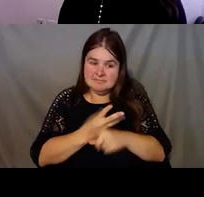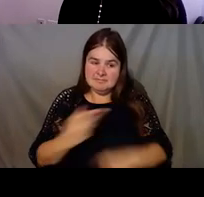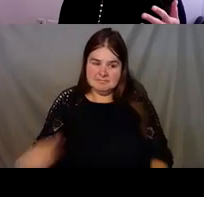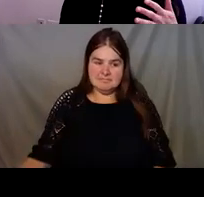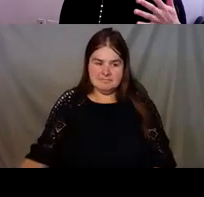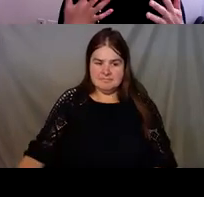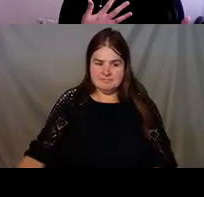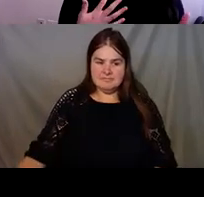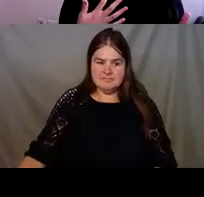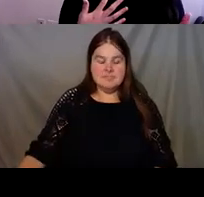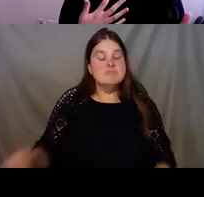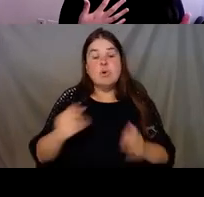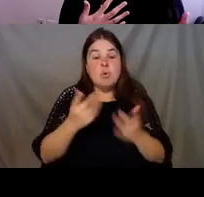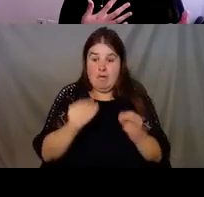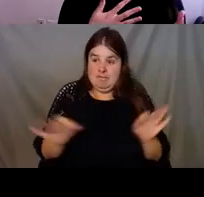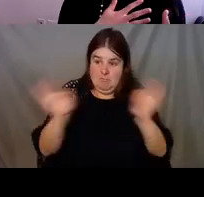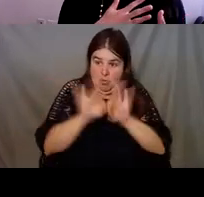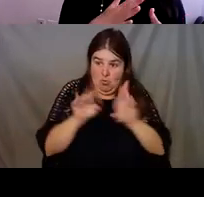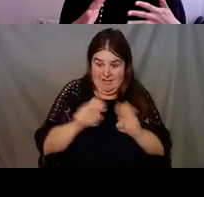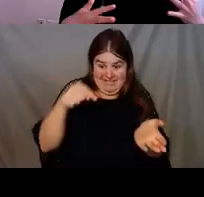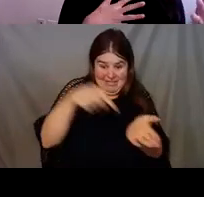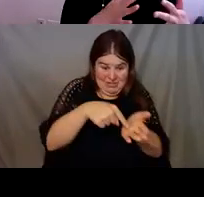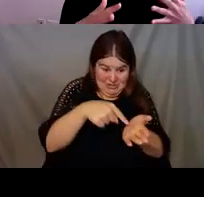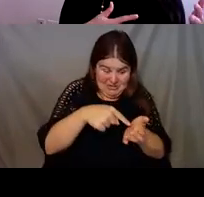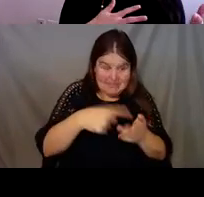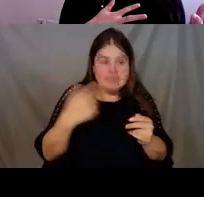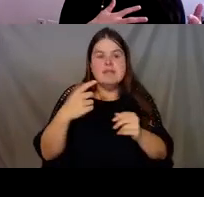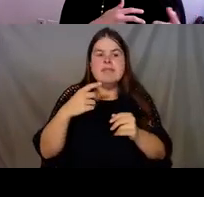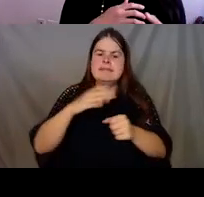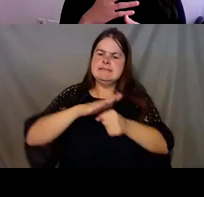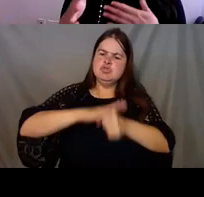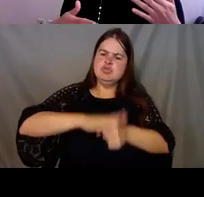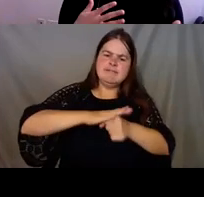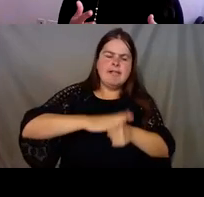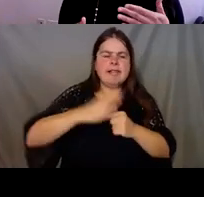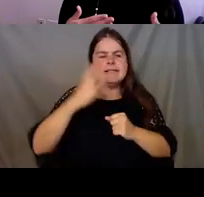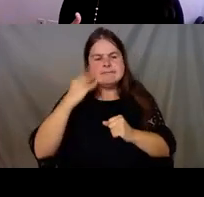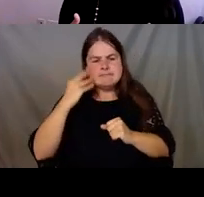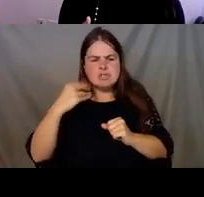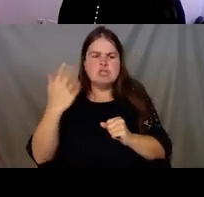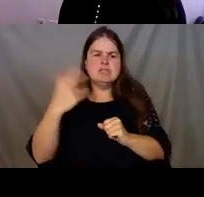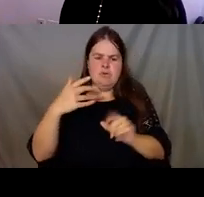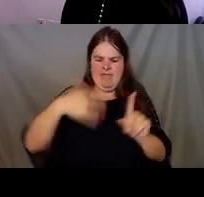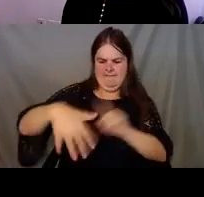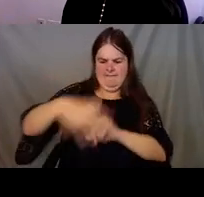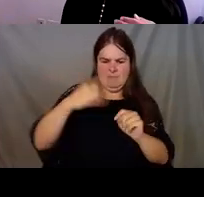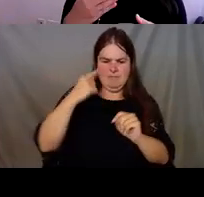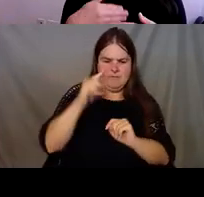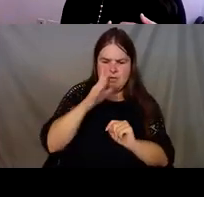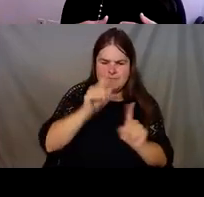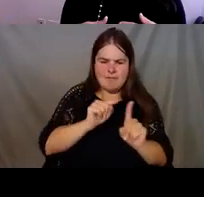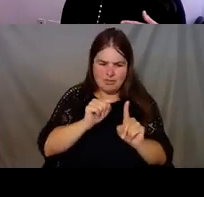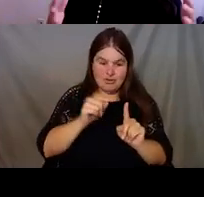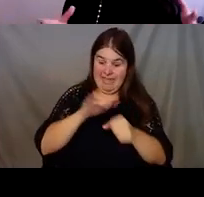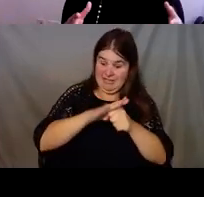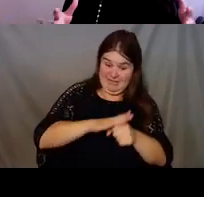And what's important here is that this stressful experience or environment for the mother is occurring